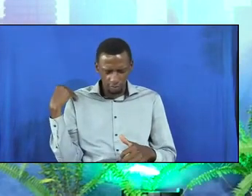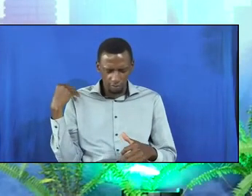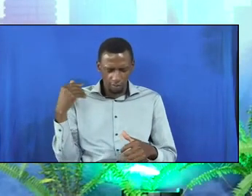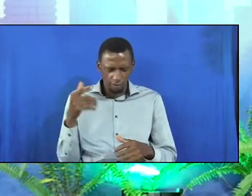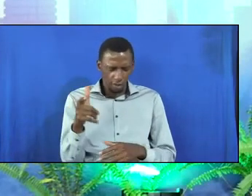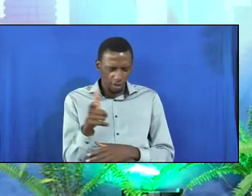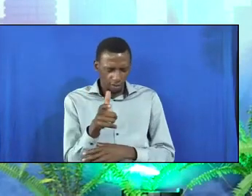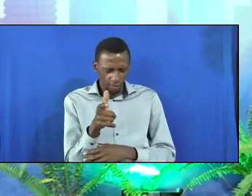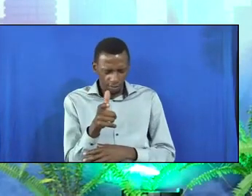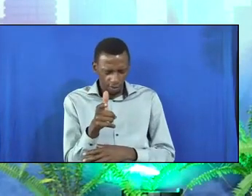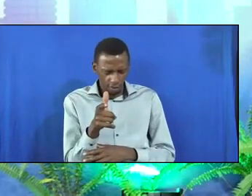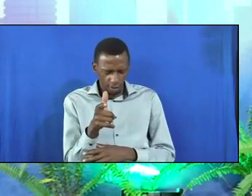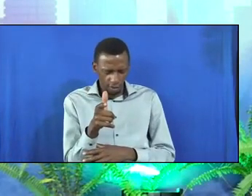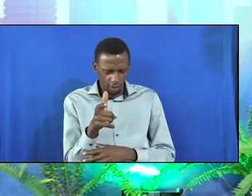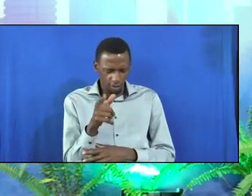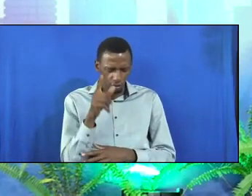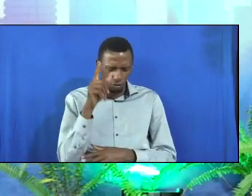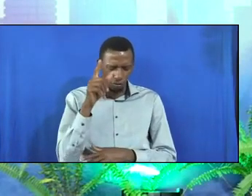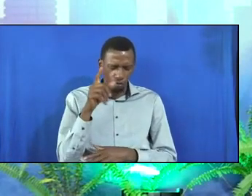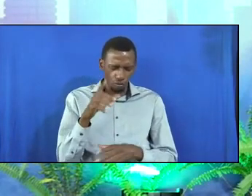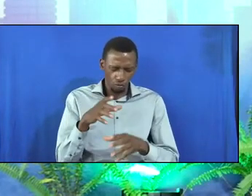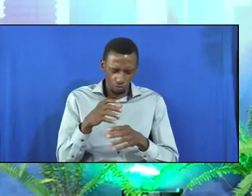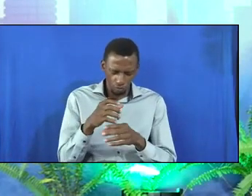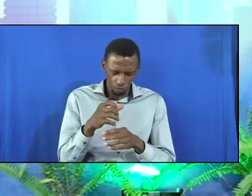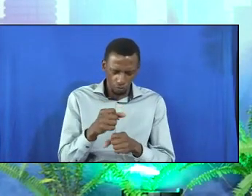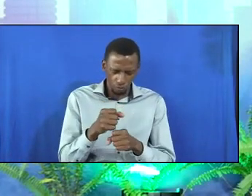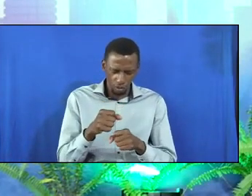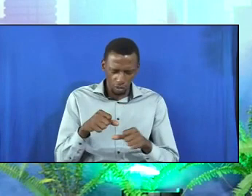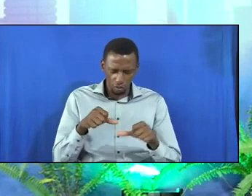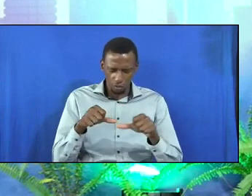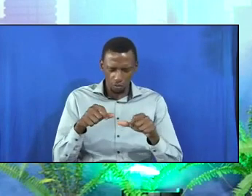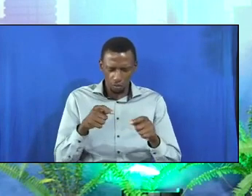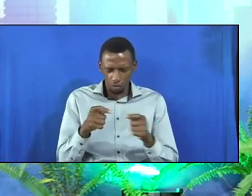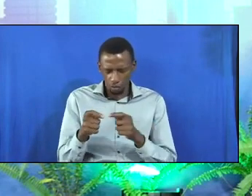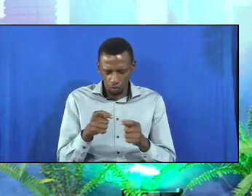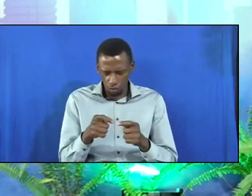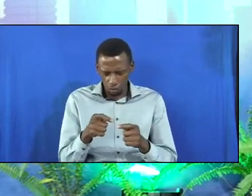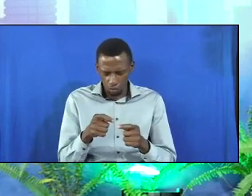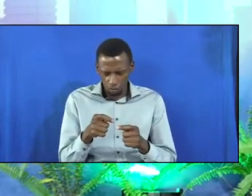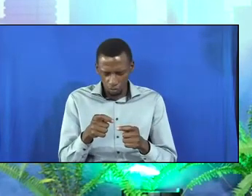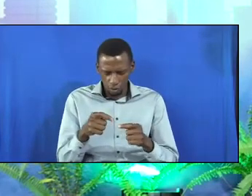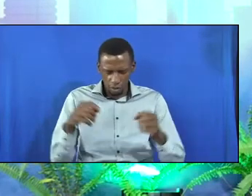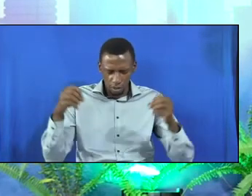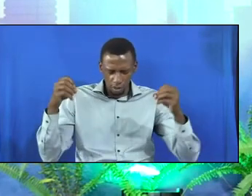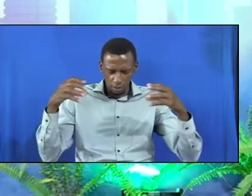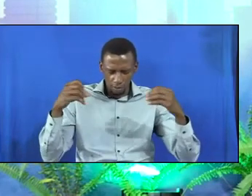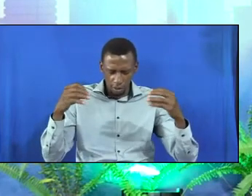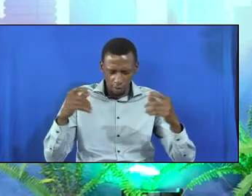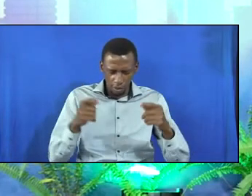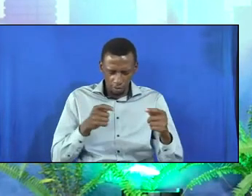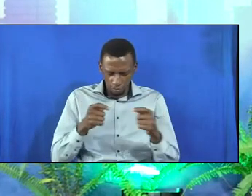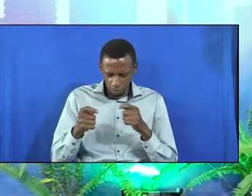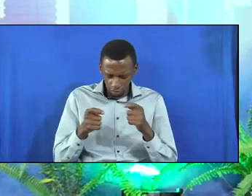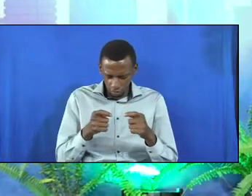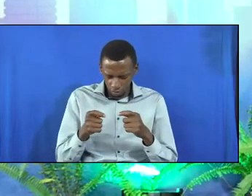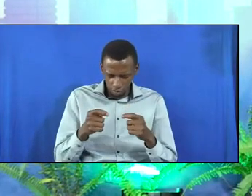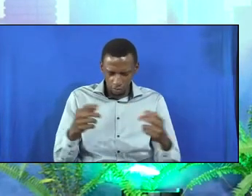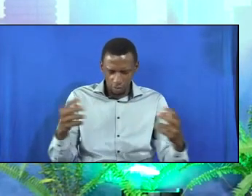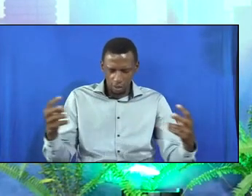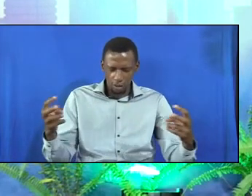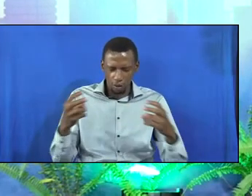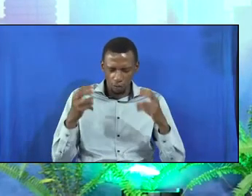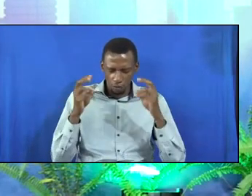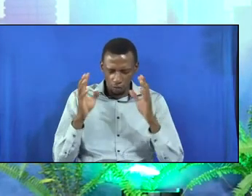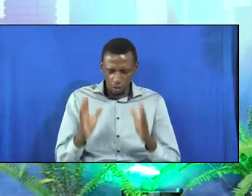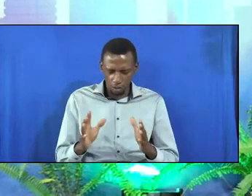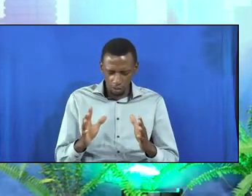broadcasting, keep it, Lord. The electric power, keep it, Lord. Our viewers online, we value